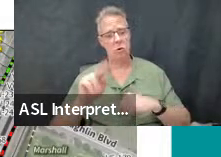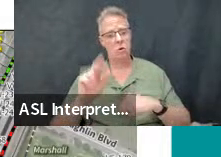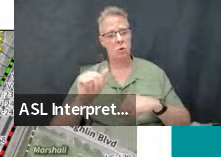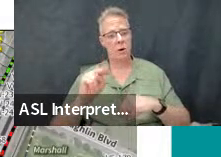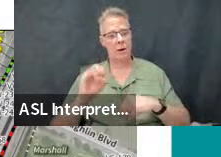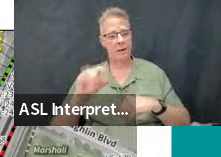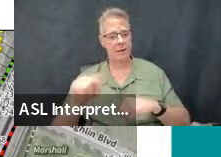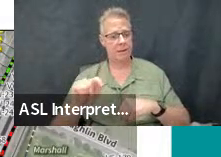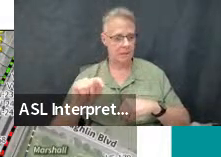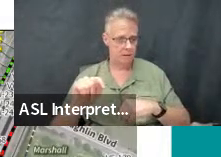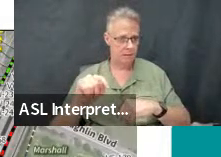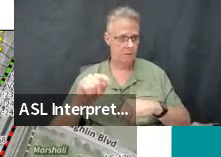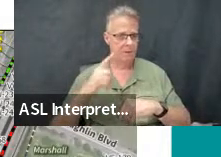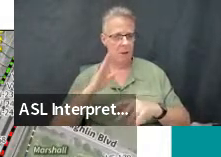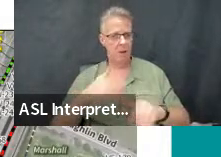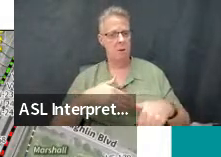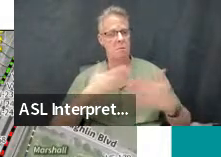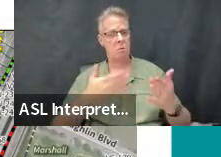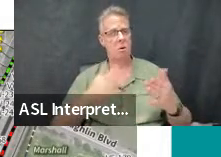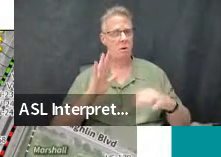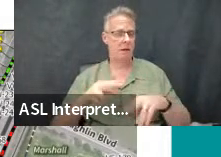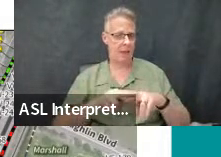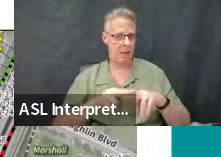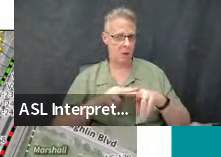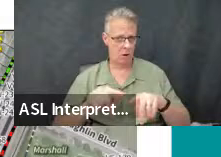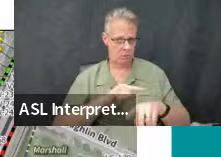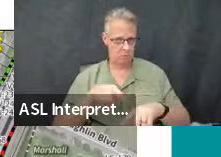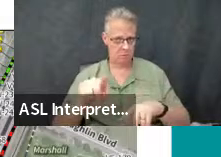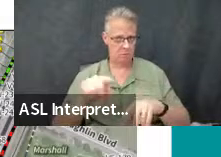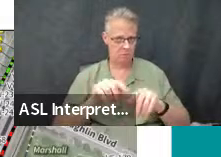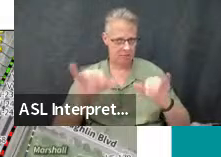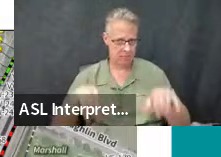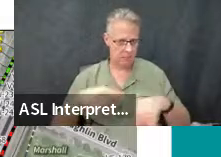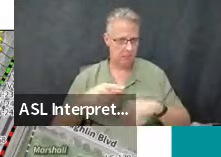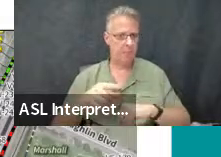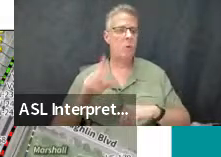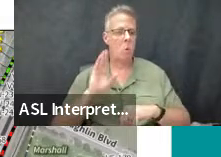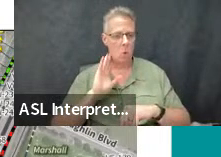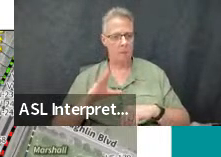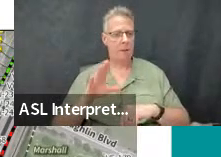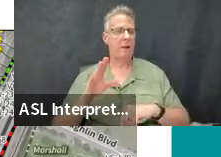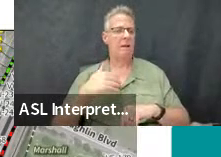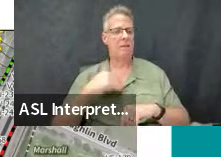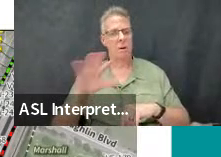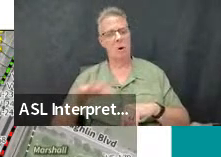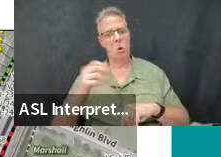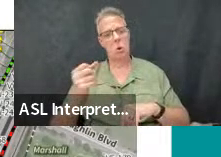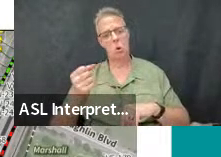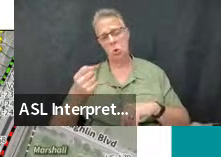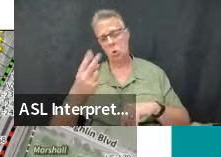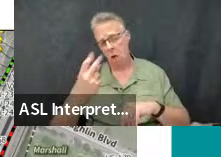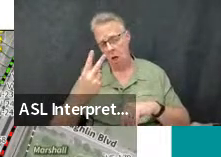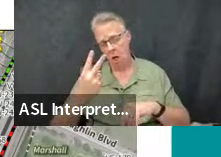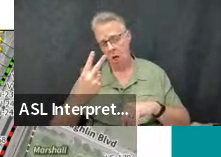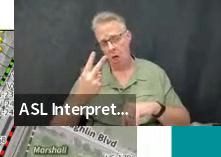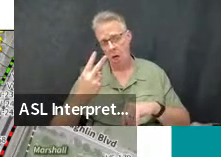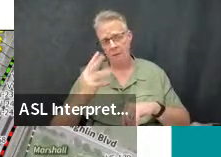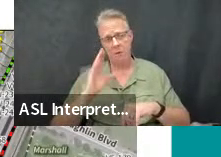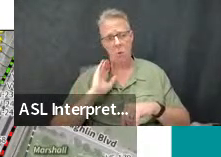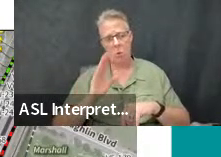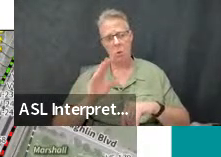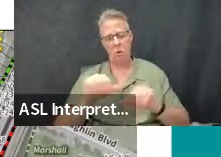primarily with the proposed light rail transit system, there would be about 12 receptors that would be